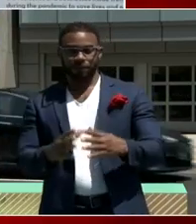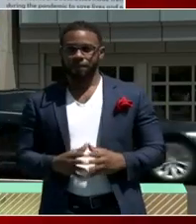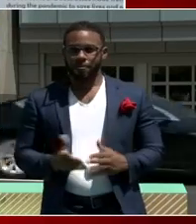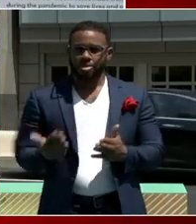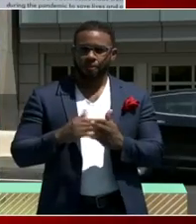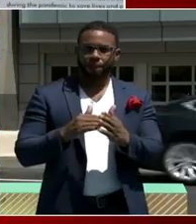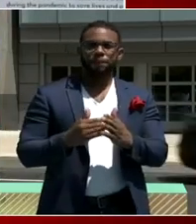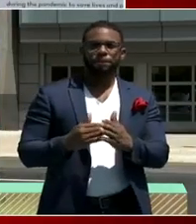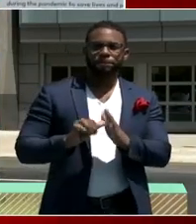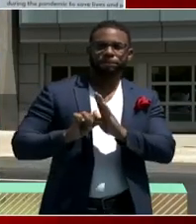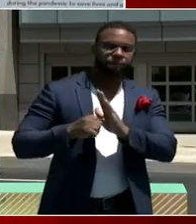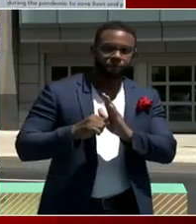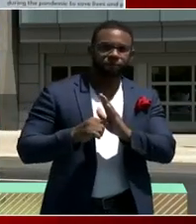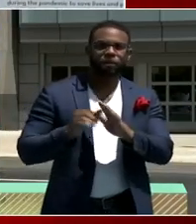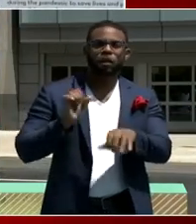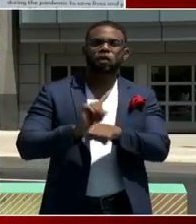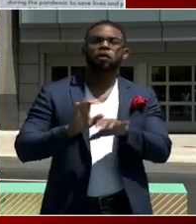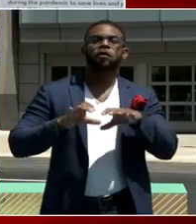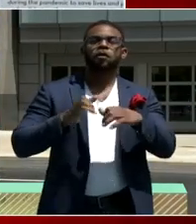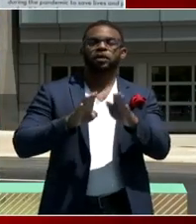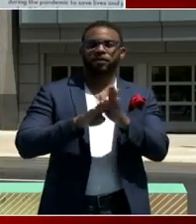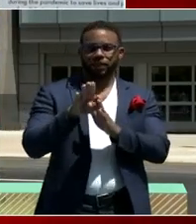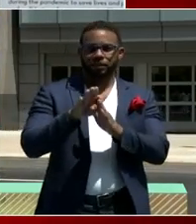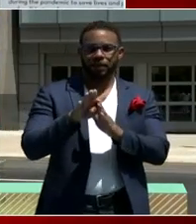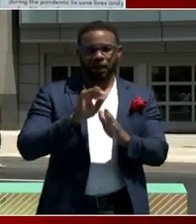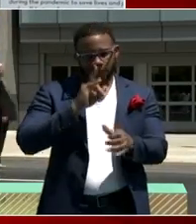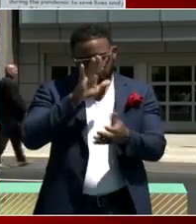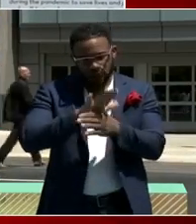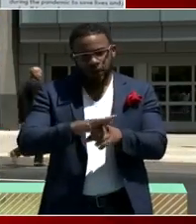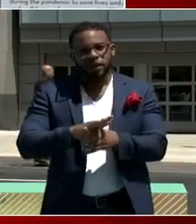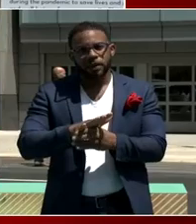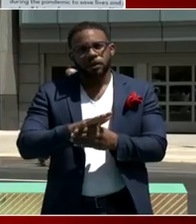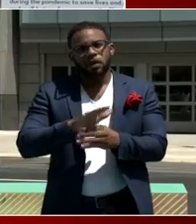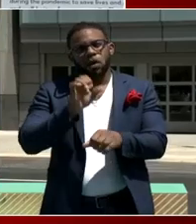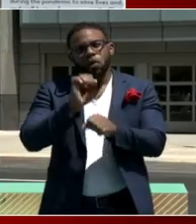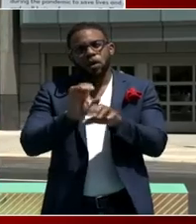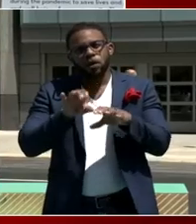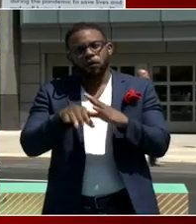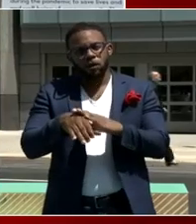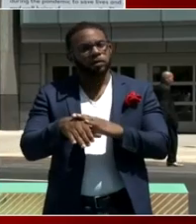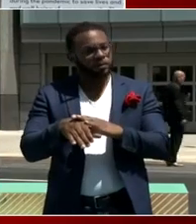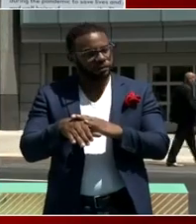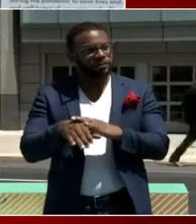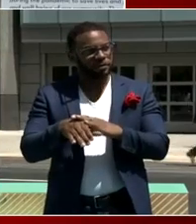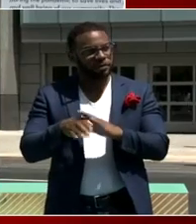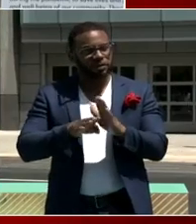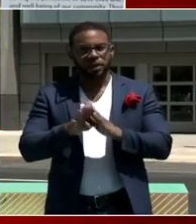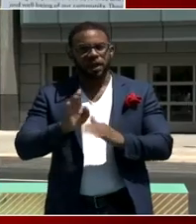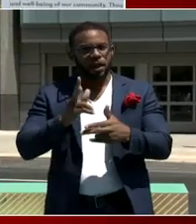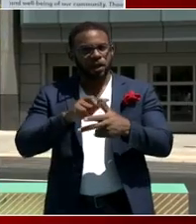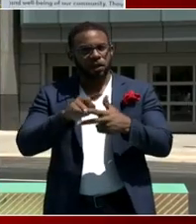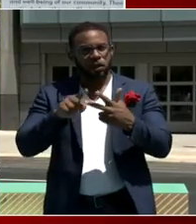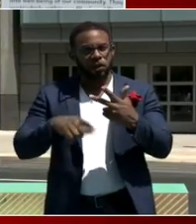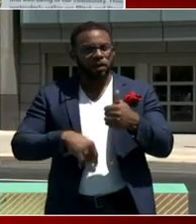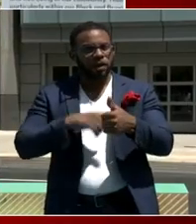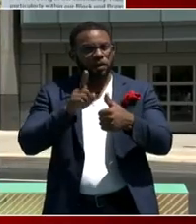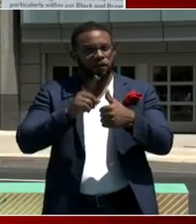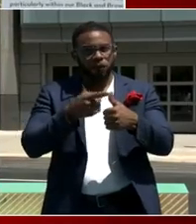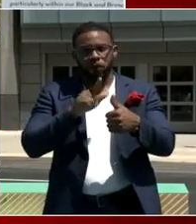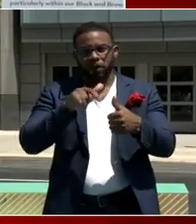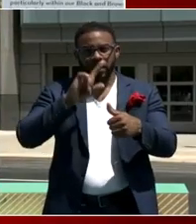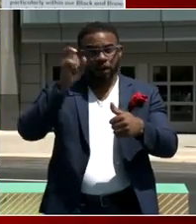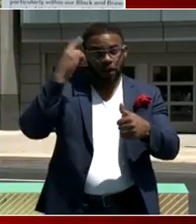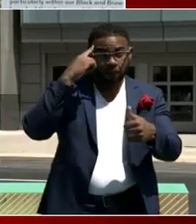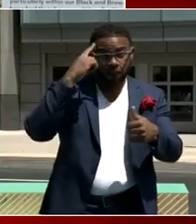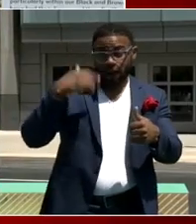to reinforce workforce development. See, I believe workforce development has three key pillars. First, we need a government